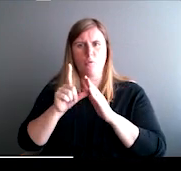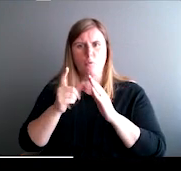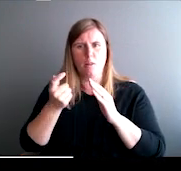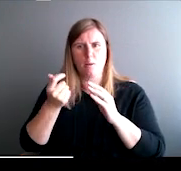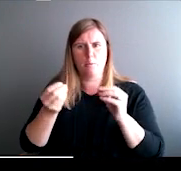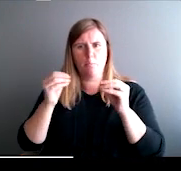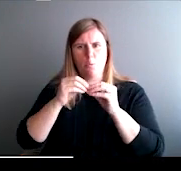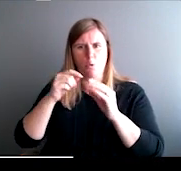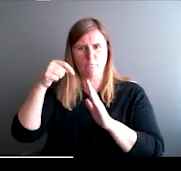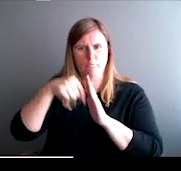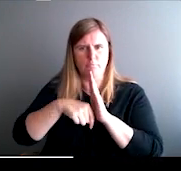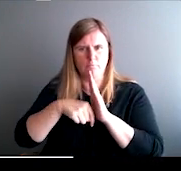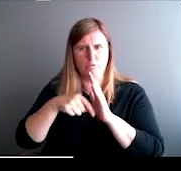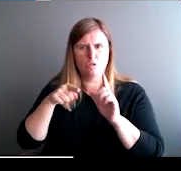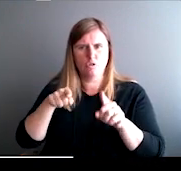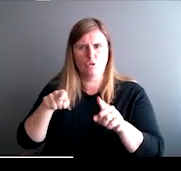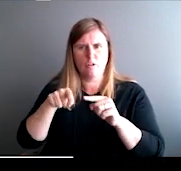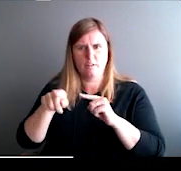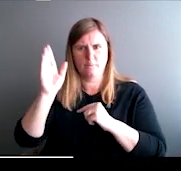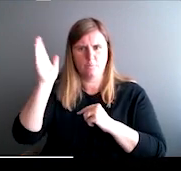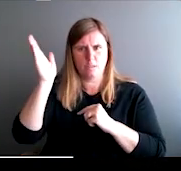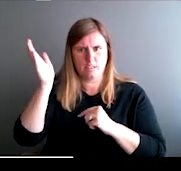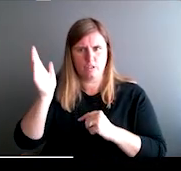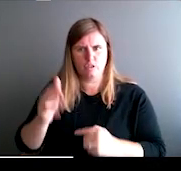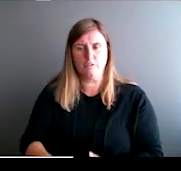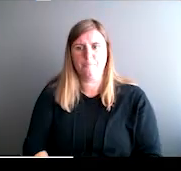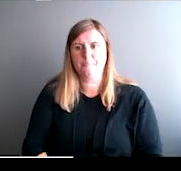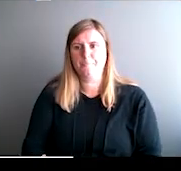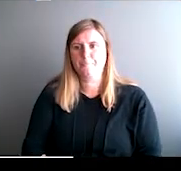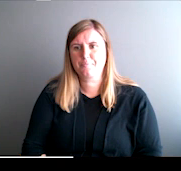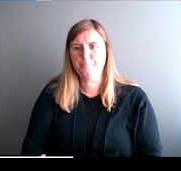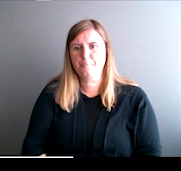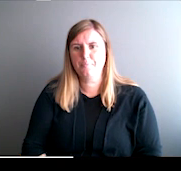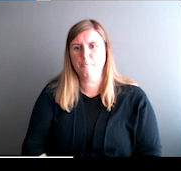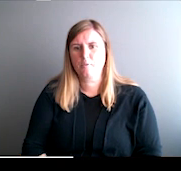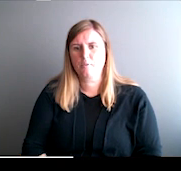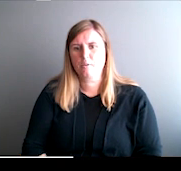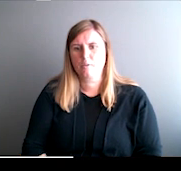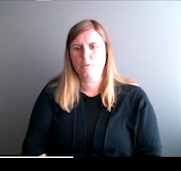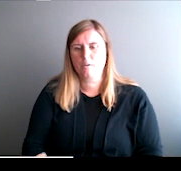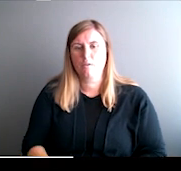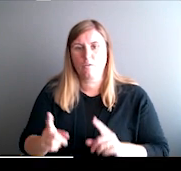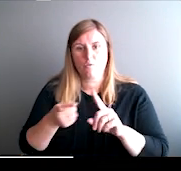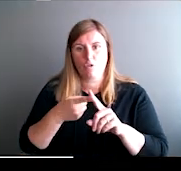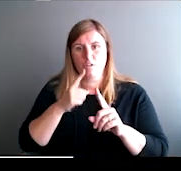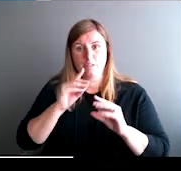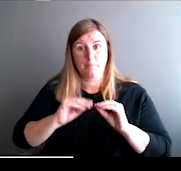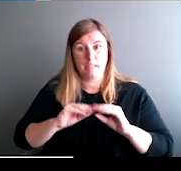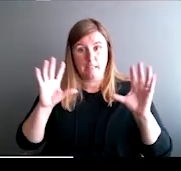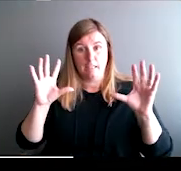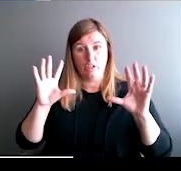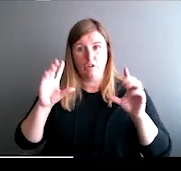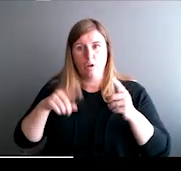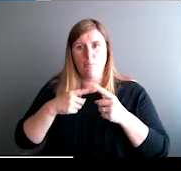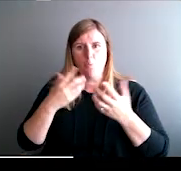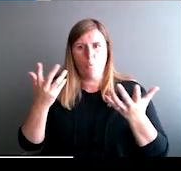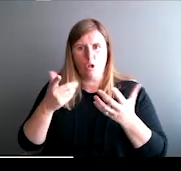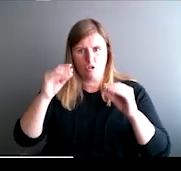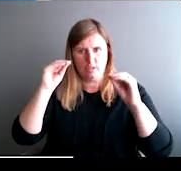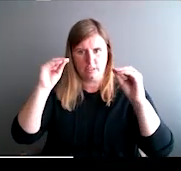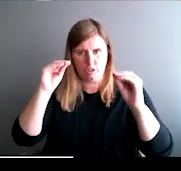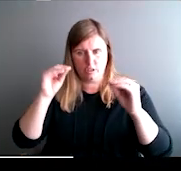more detail through this presentation. The first is to be clear about what you are